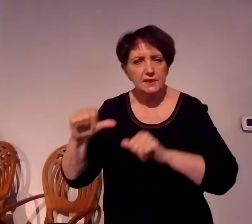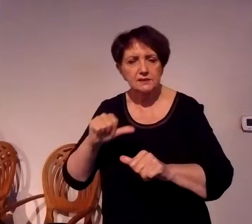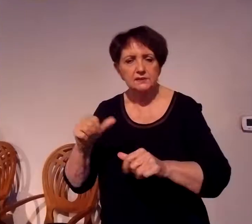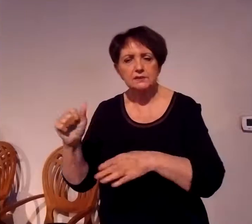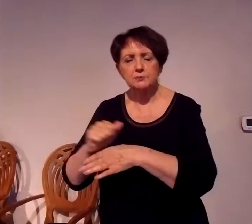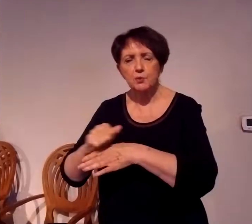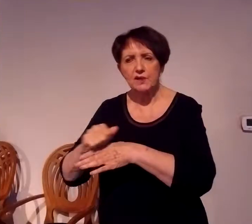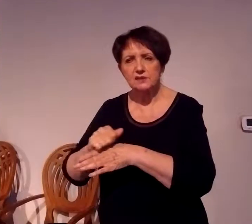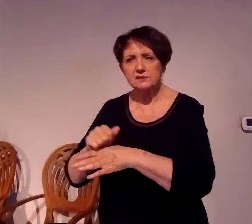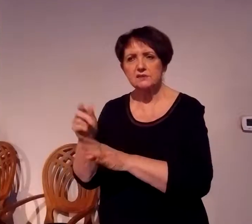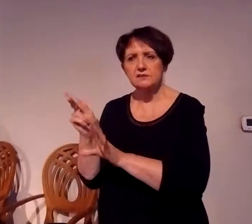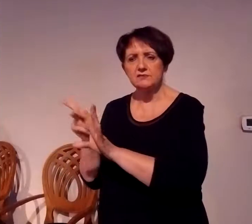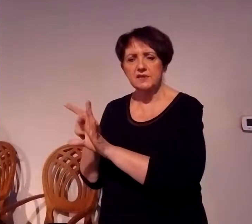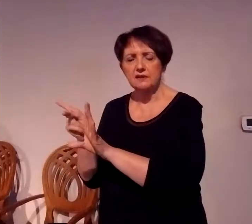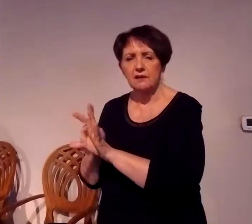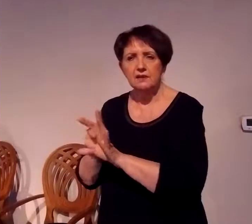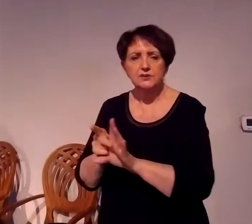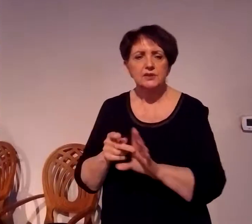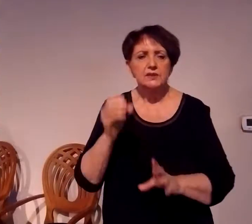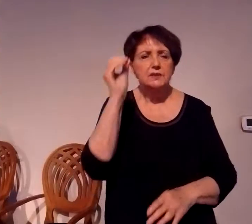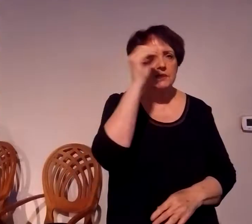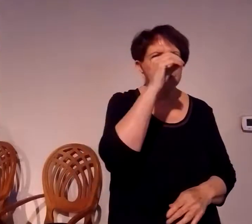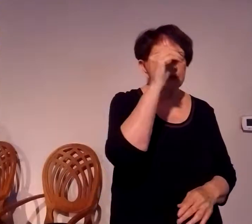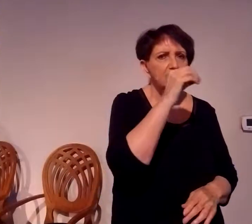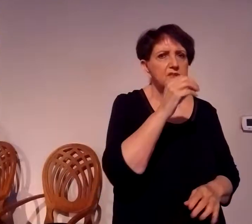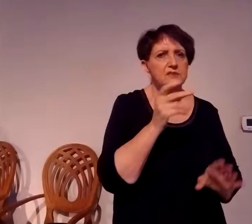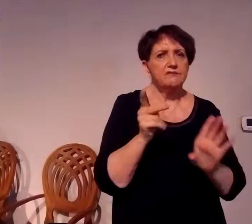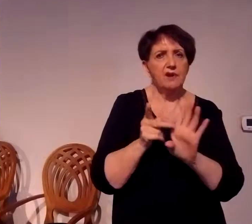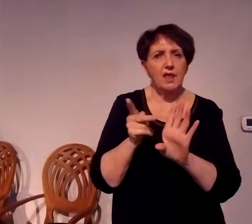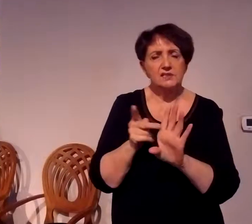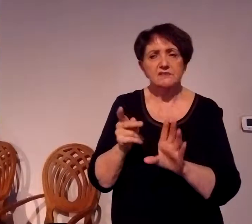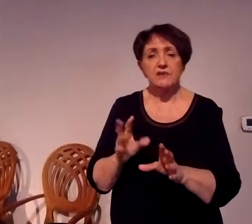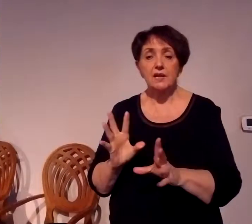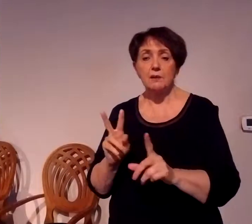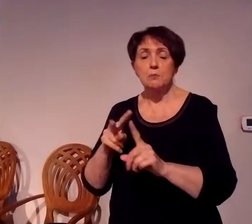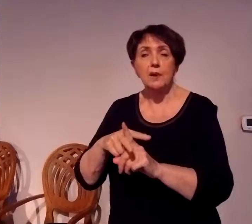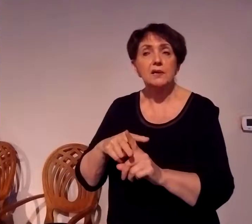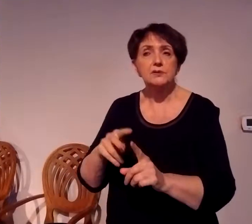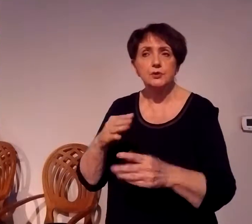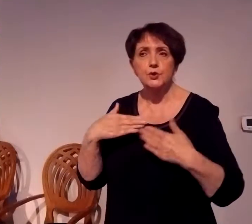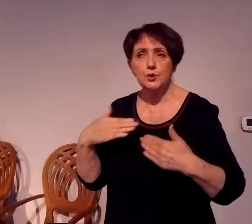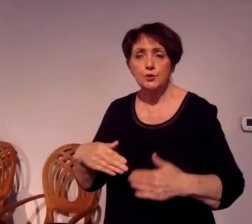psychology, and the opinions of philosophy applied to human needs